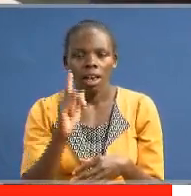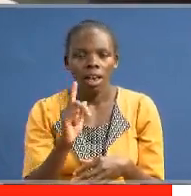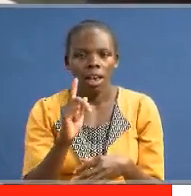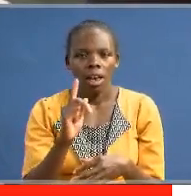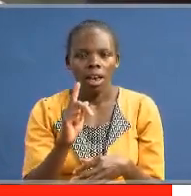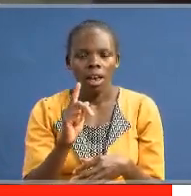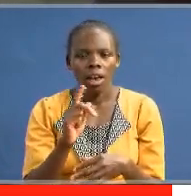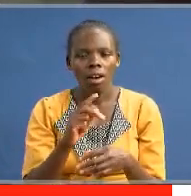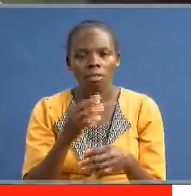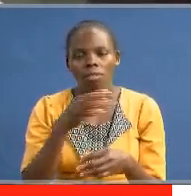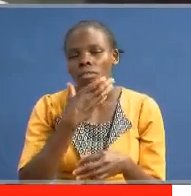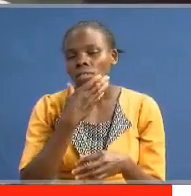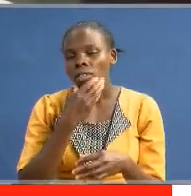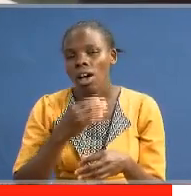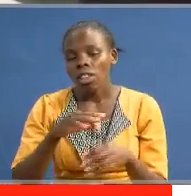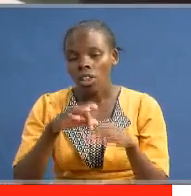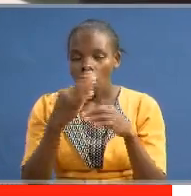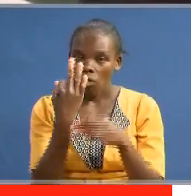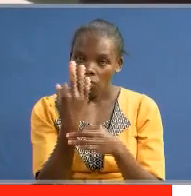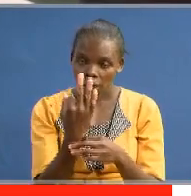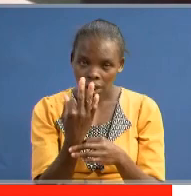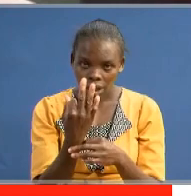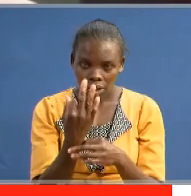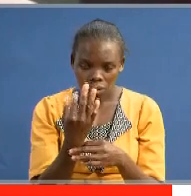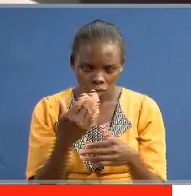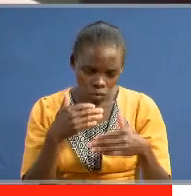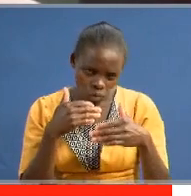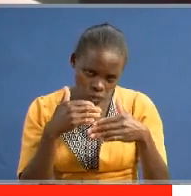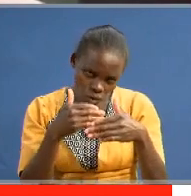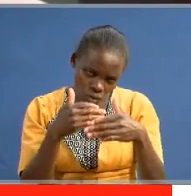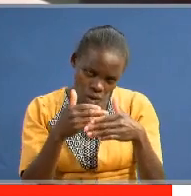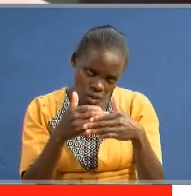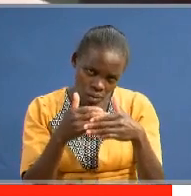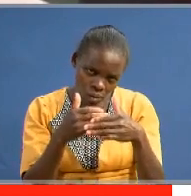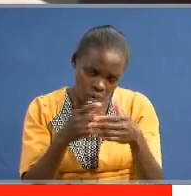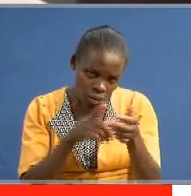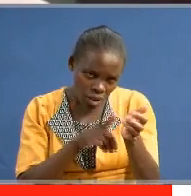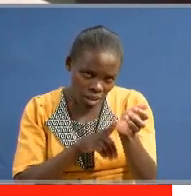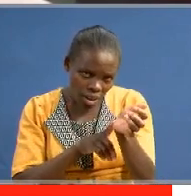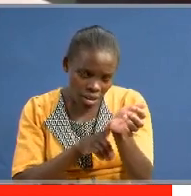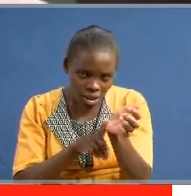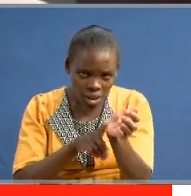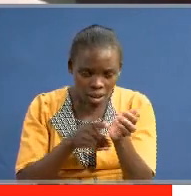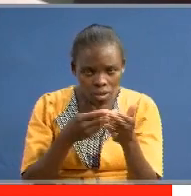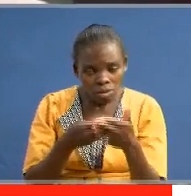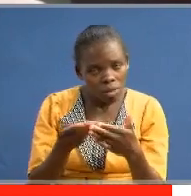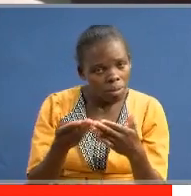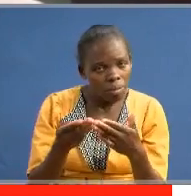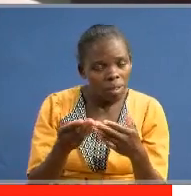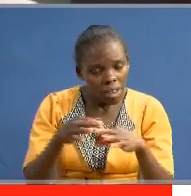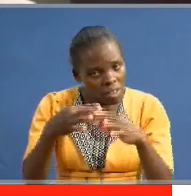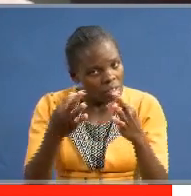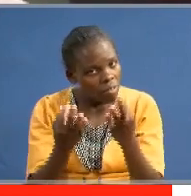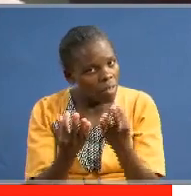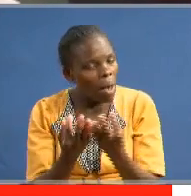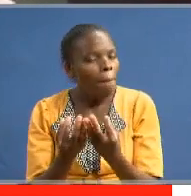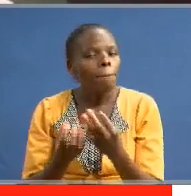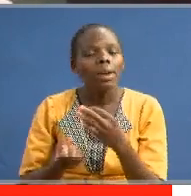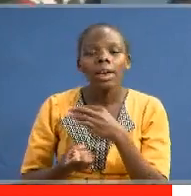was executed in unclear circumstances following allegations that he was a drug dealer. The family now blames police